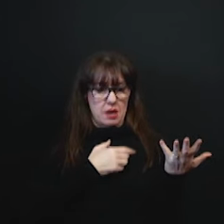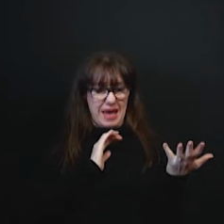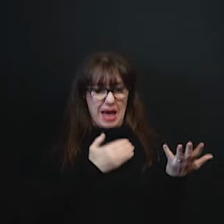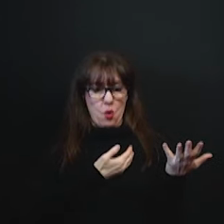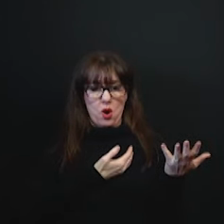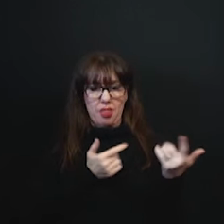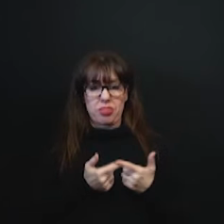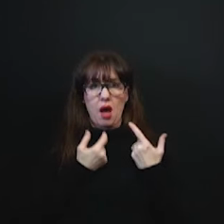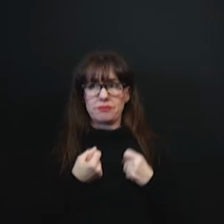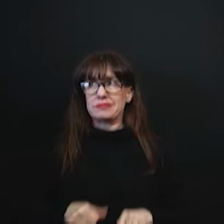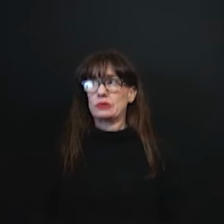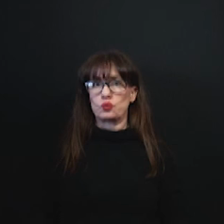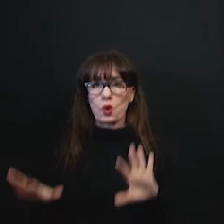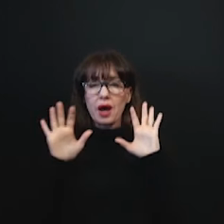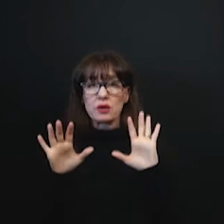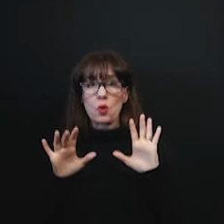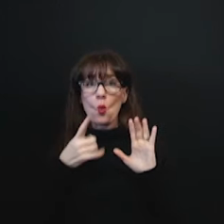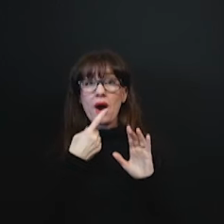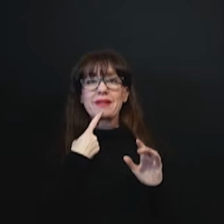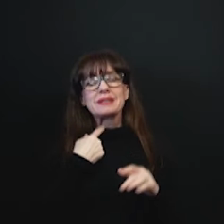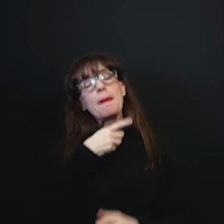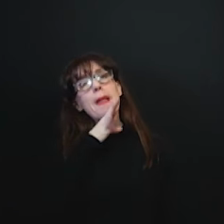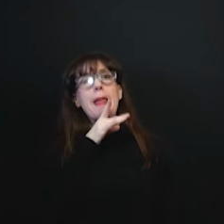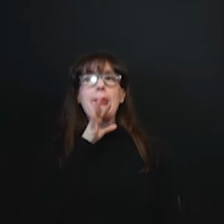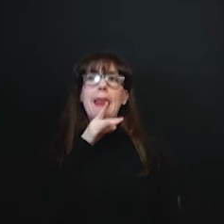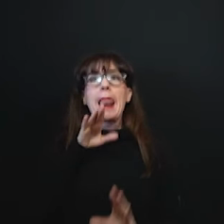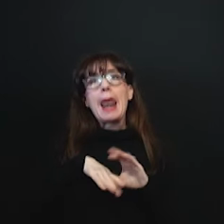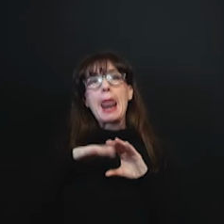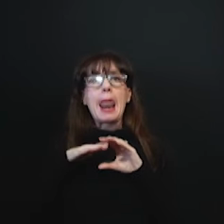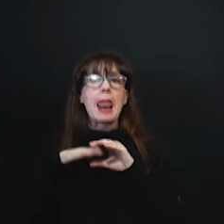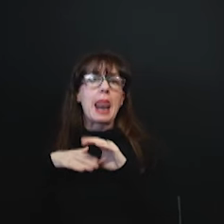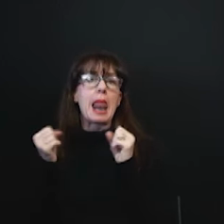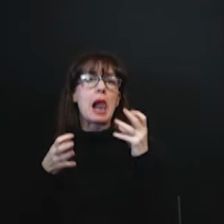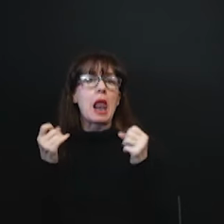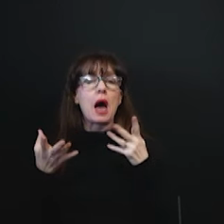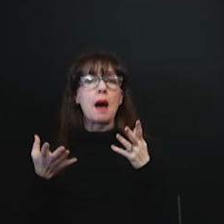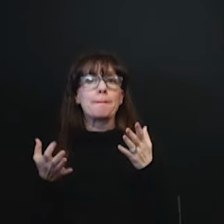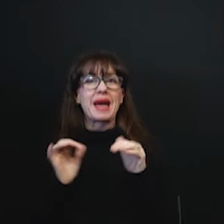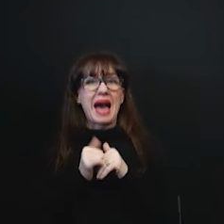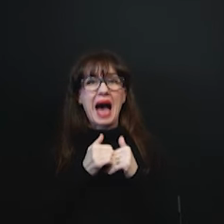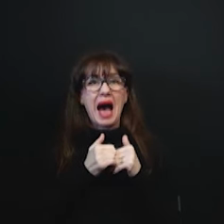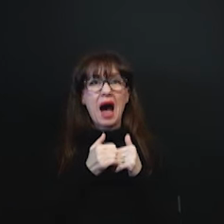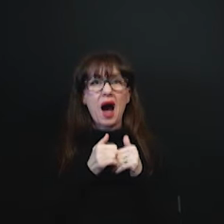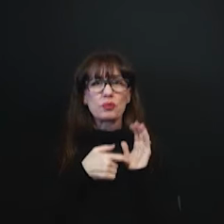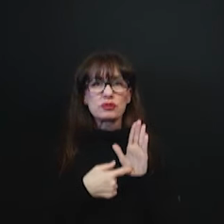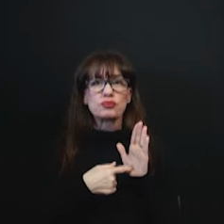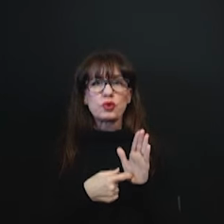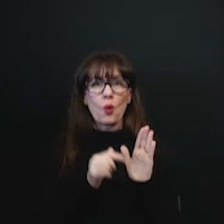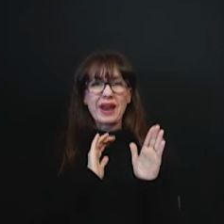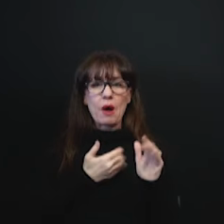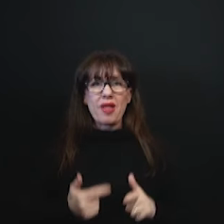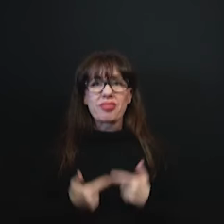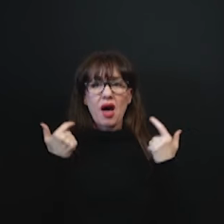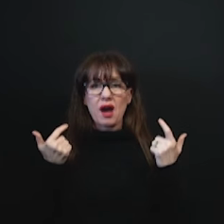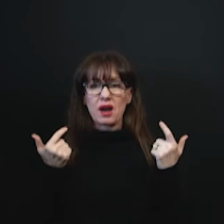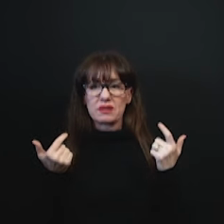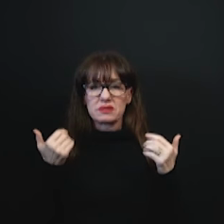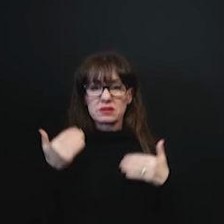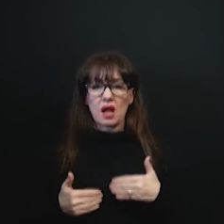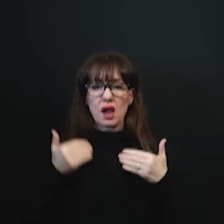lives to God? It's one thing to say it with our lips. It's another thing to do it in how we actually live moment by moment, breath by breath, day